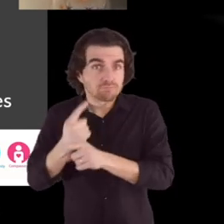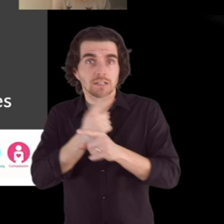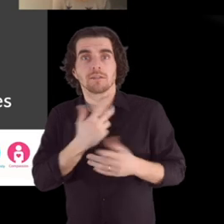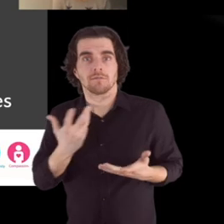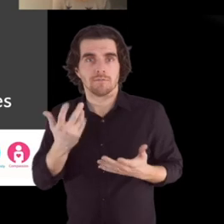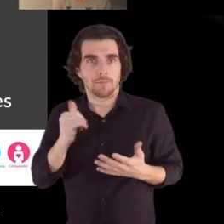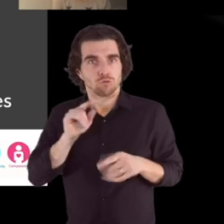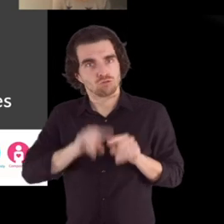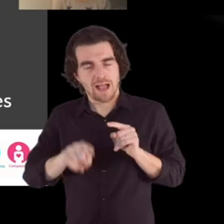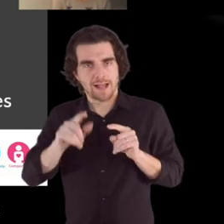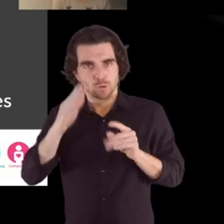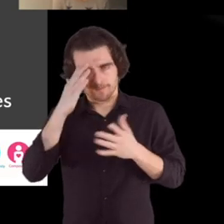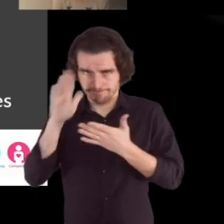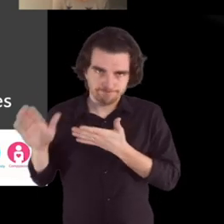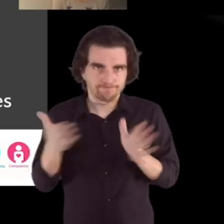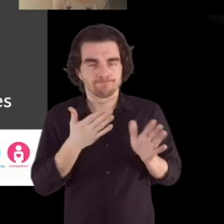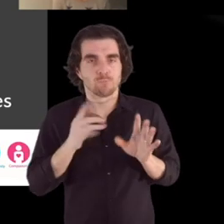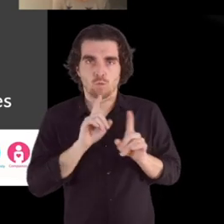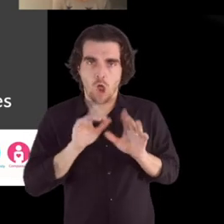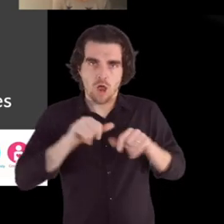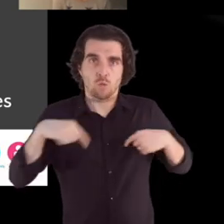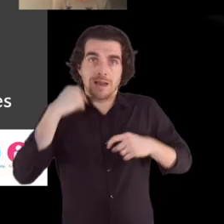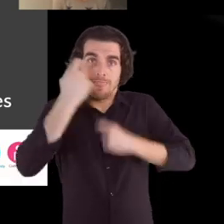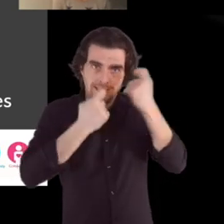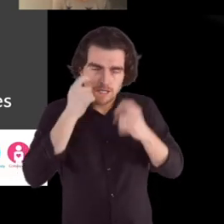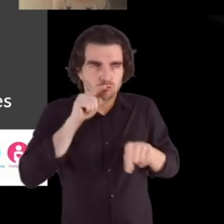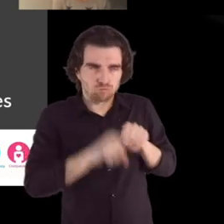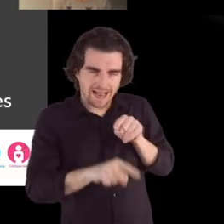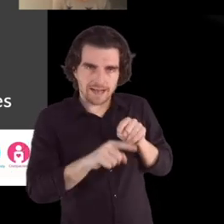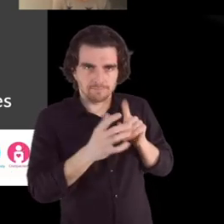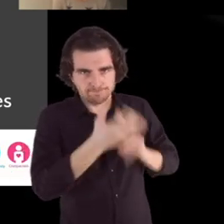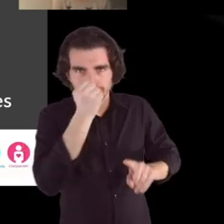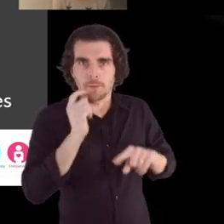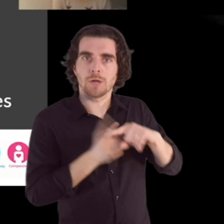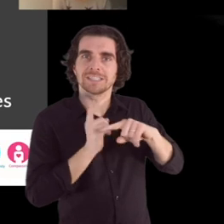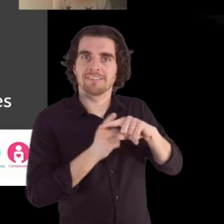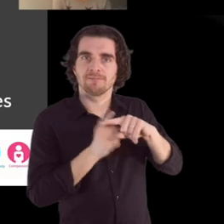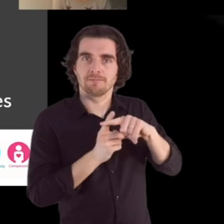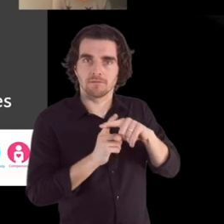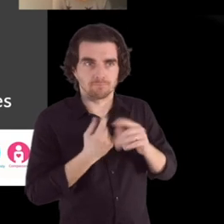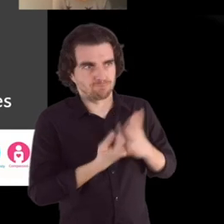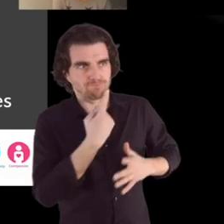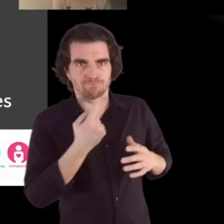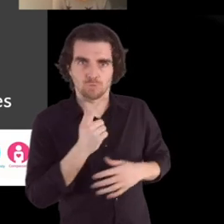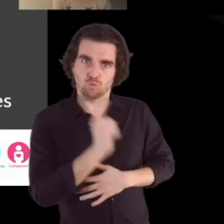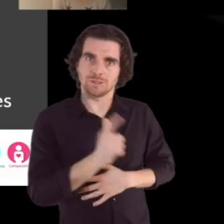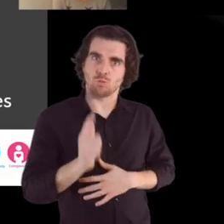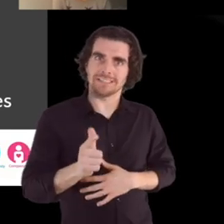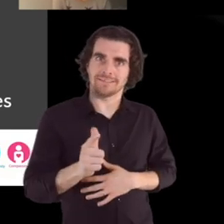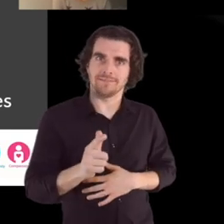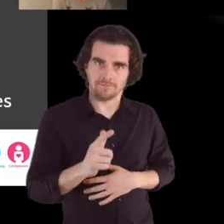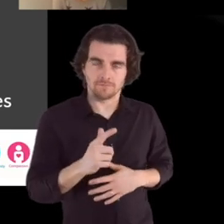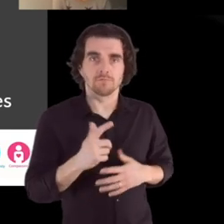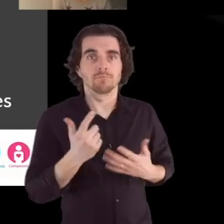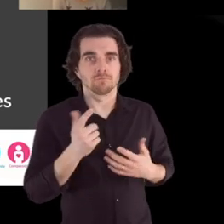lot of people, for most people. And it's about maybe trying to refocus how we're thinking about it and try and note maybe 3 positives that